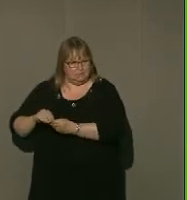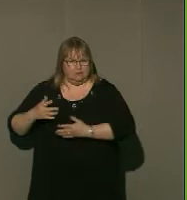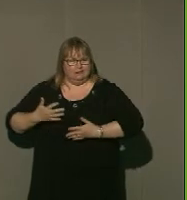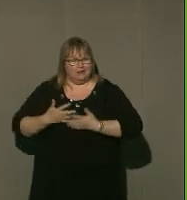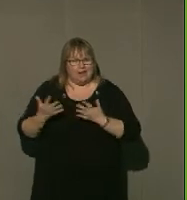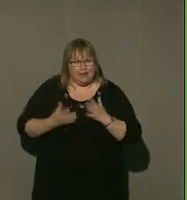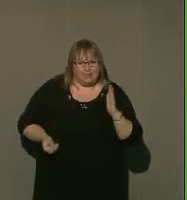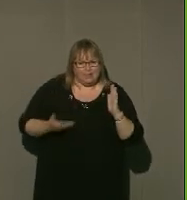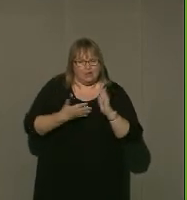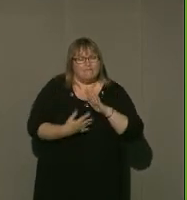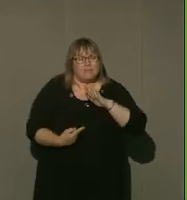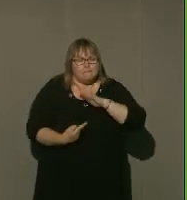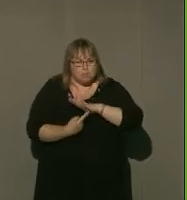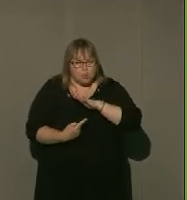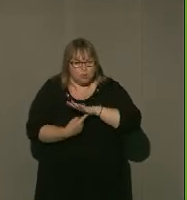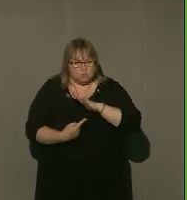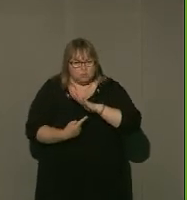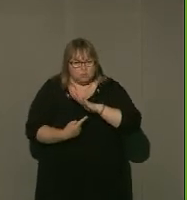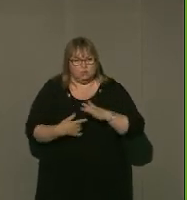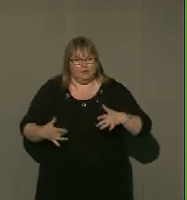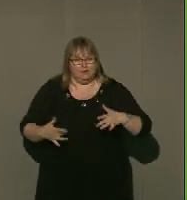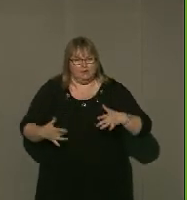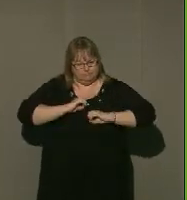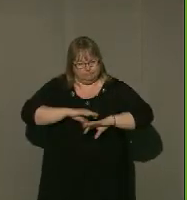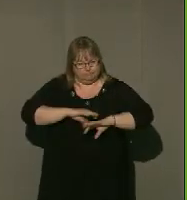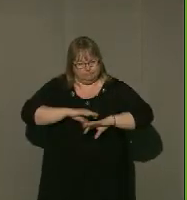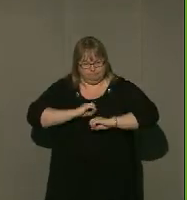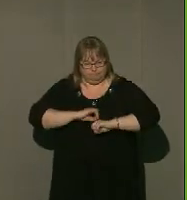else of importance that they think that you should know?